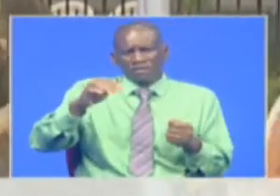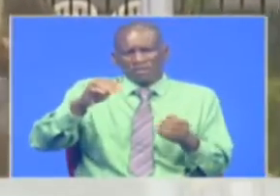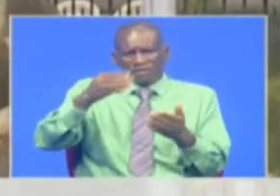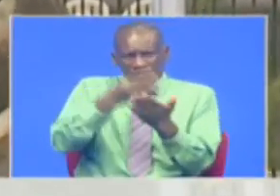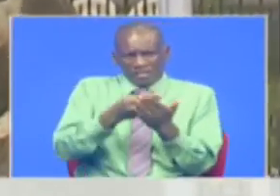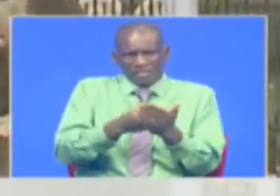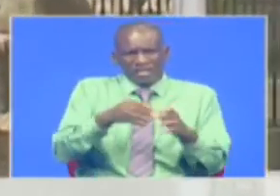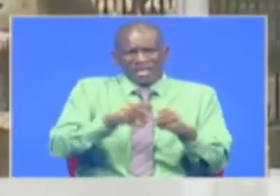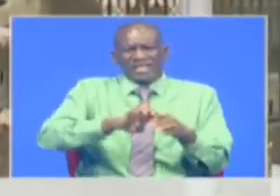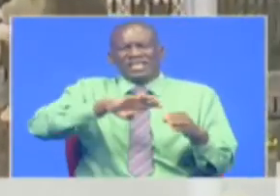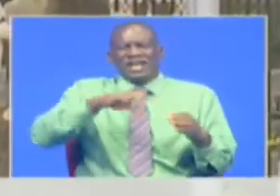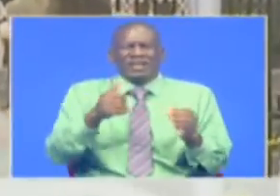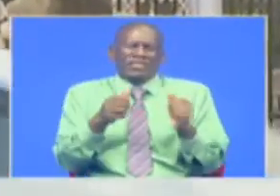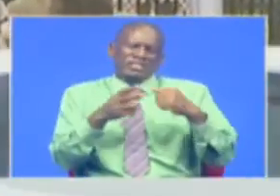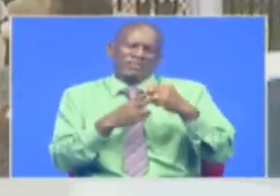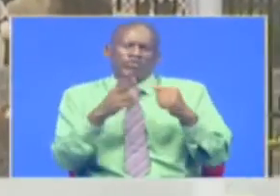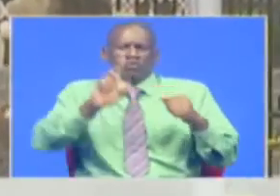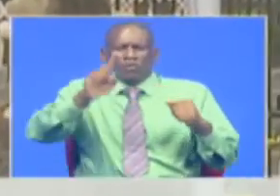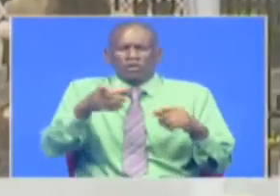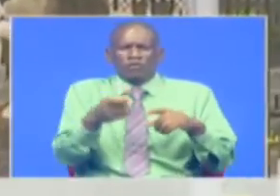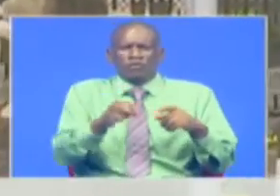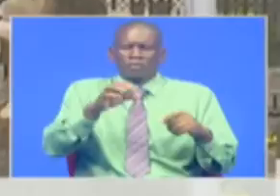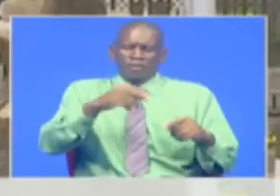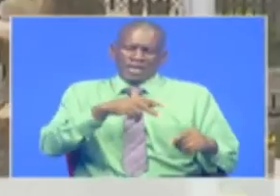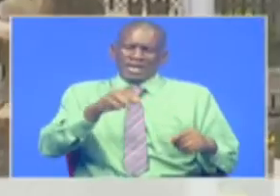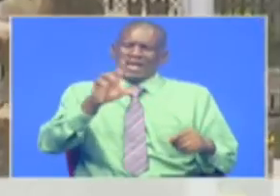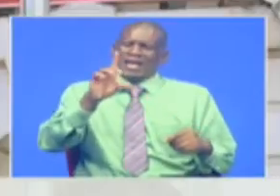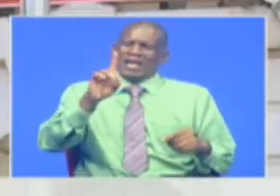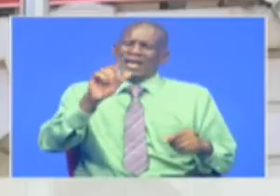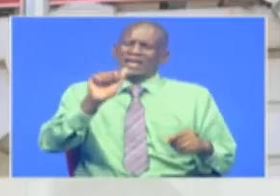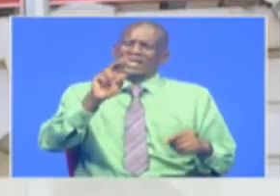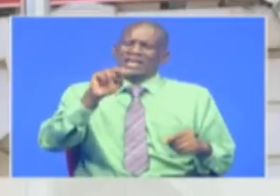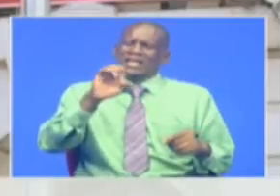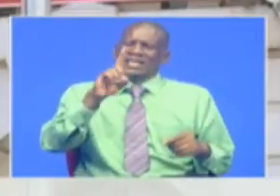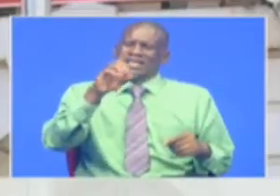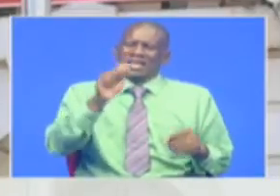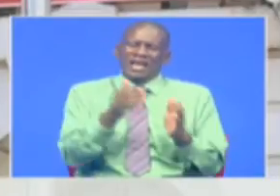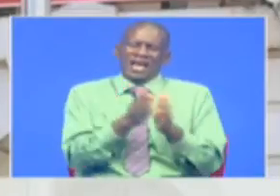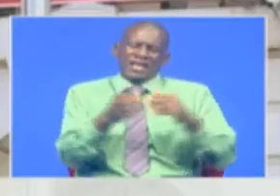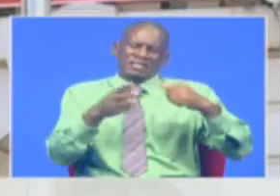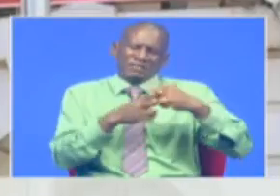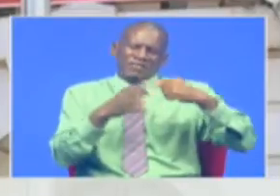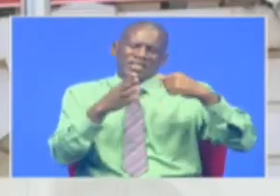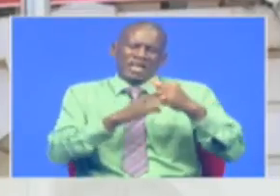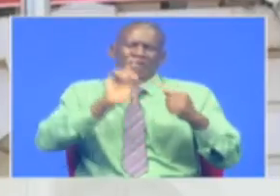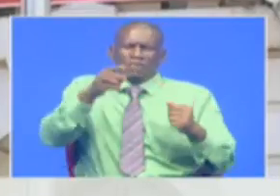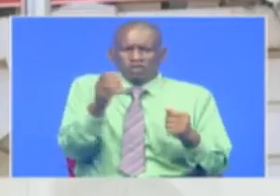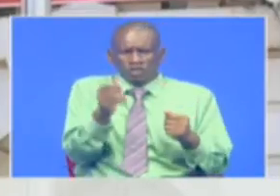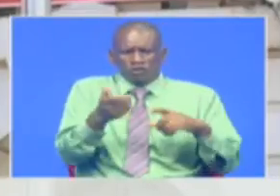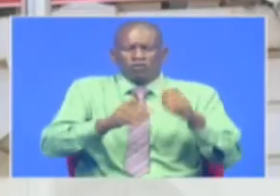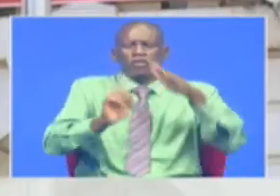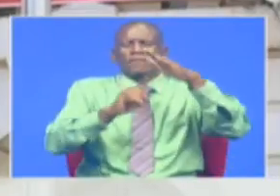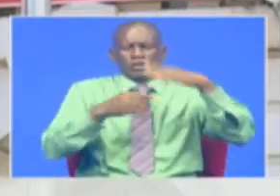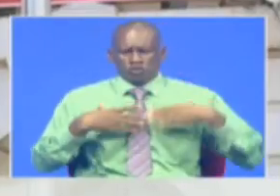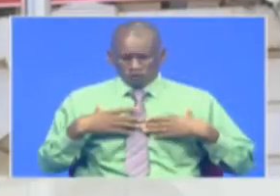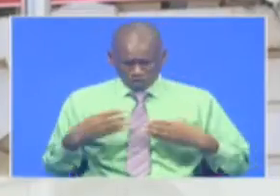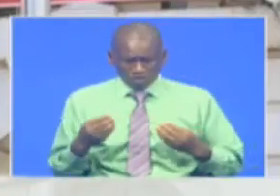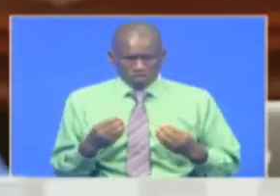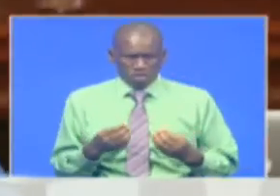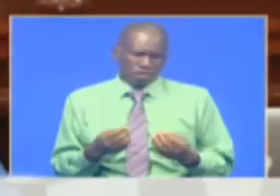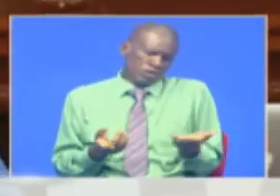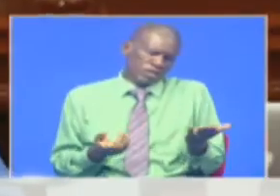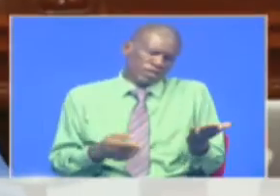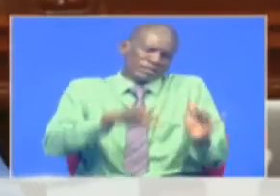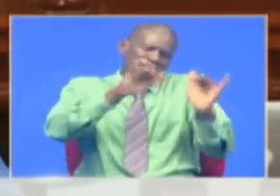Danida for level 2 and 3 hospitals and a 79 million shillings grant from the Ministry of Health lies untouched.